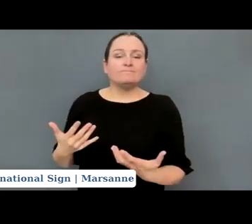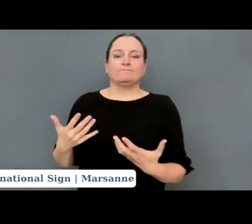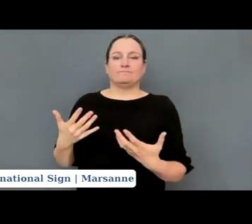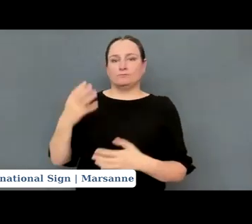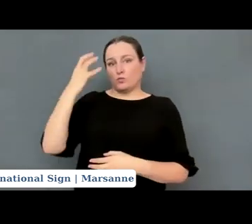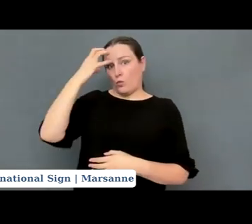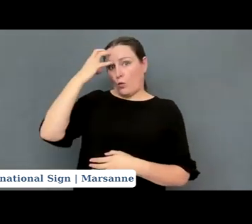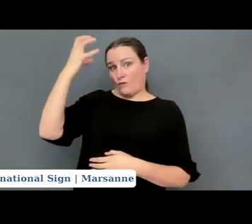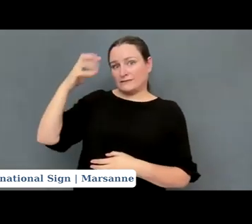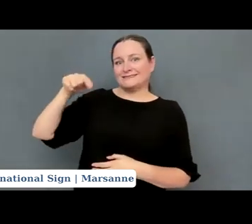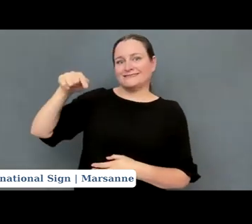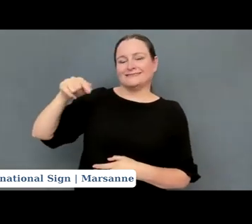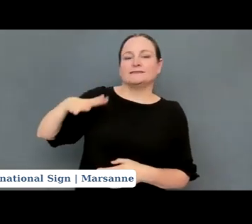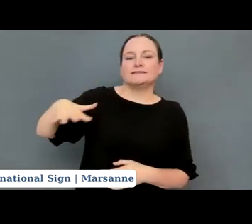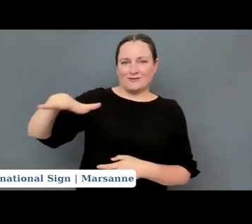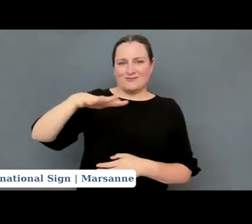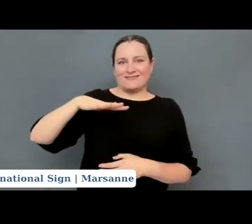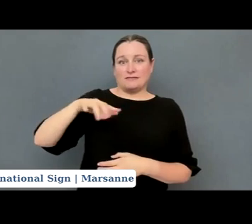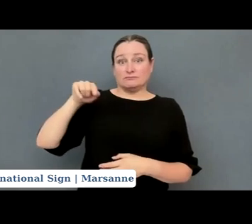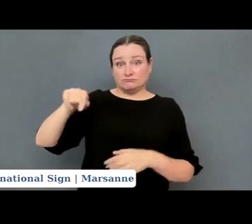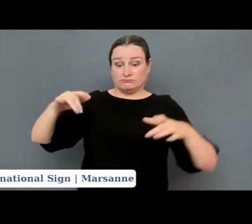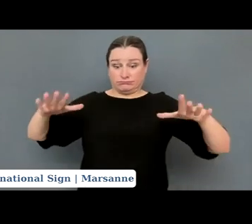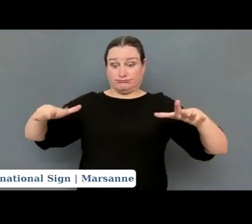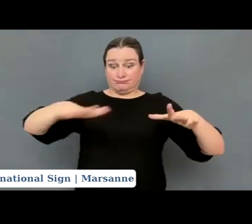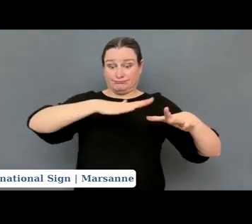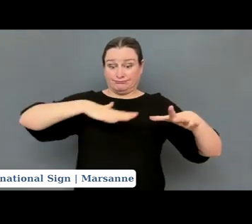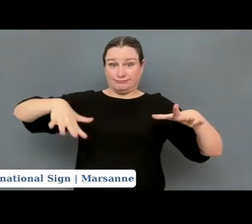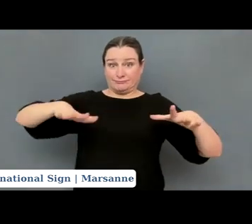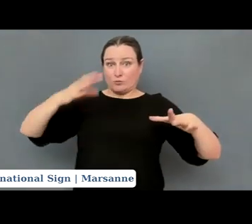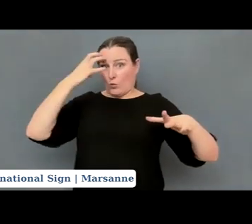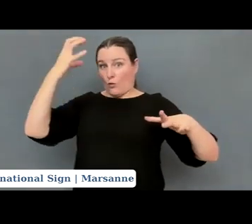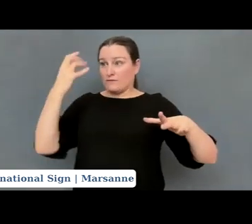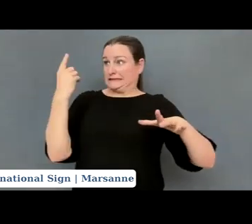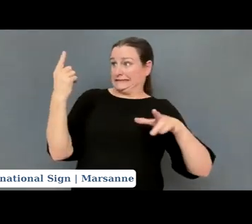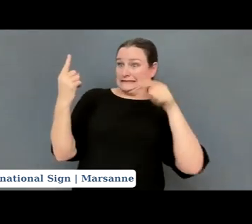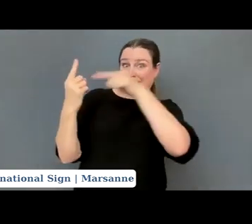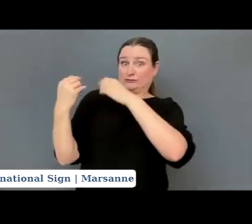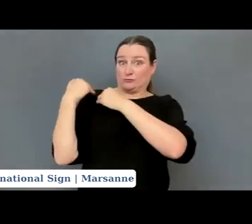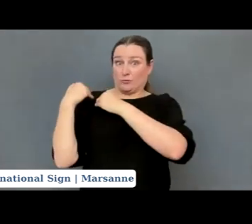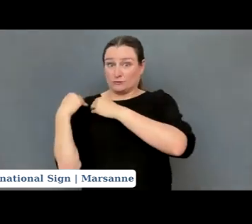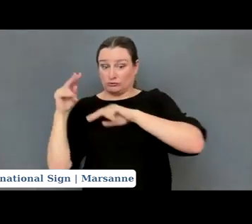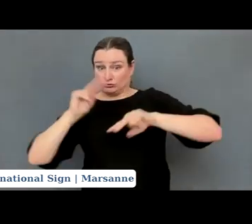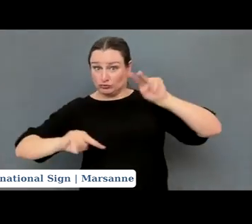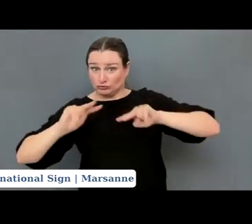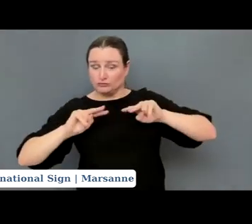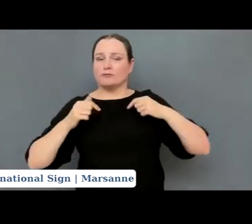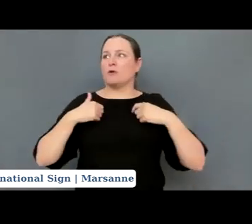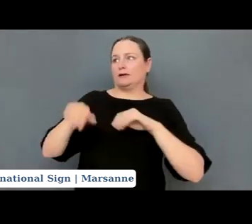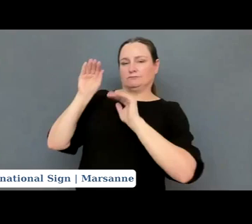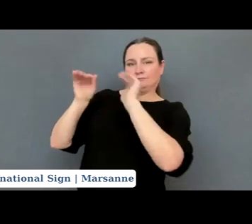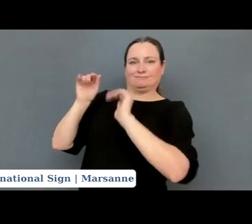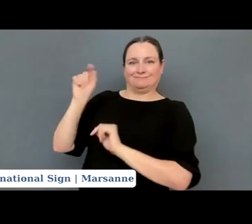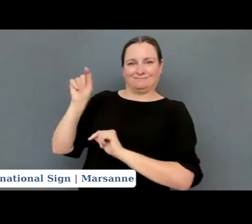from the government and other institutions, such as the registrations